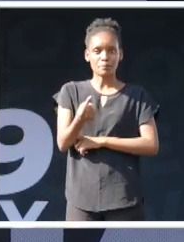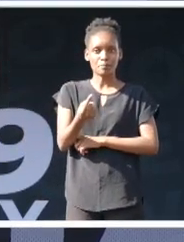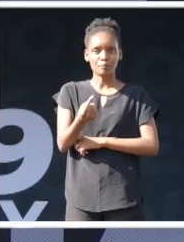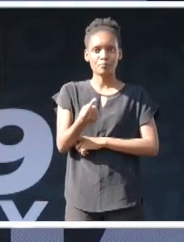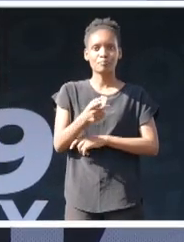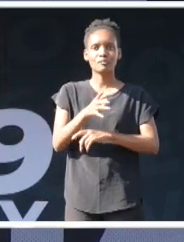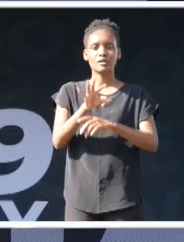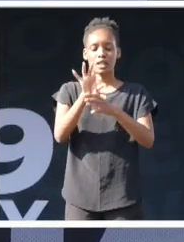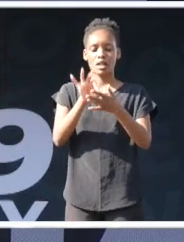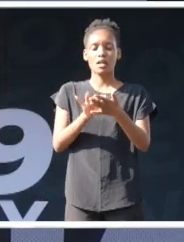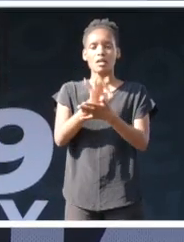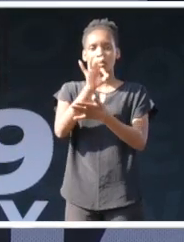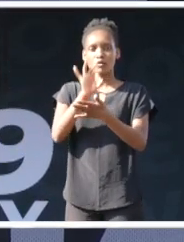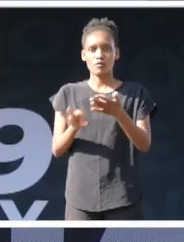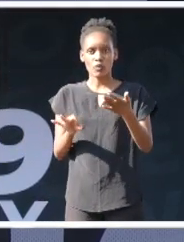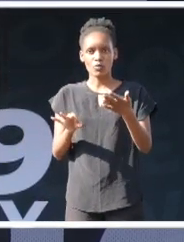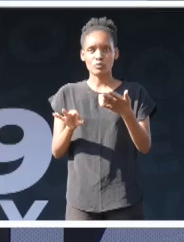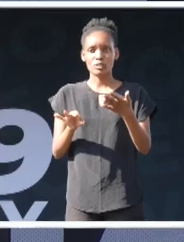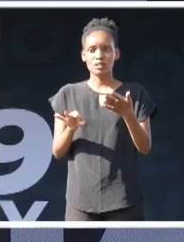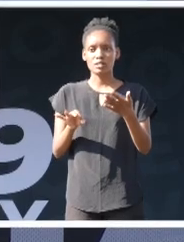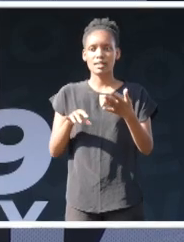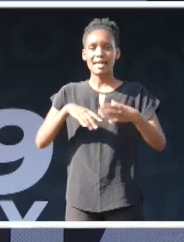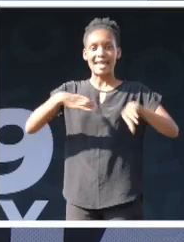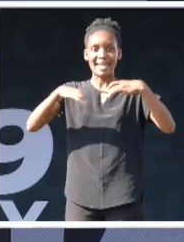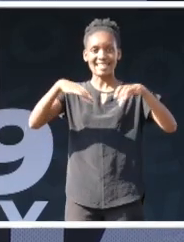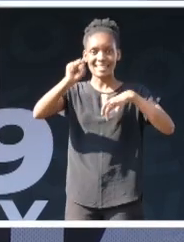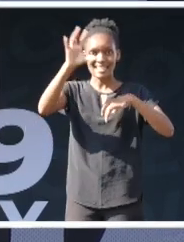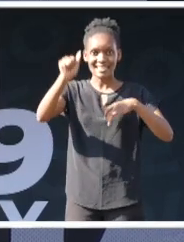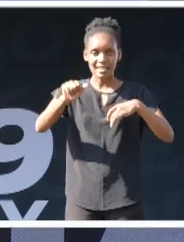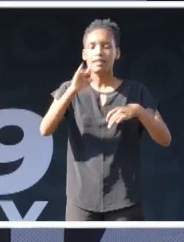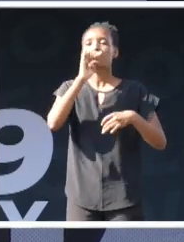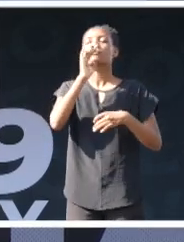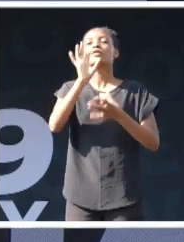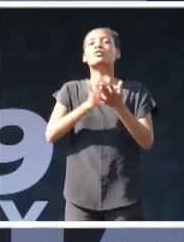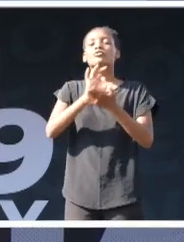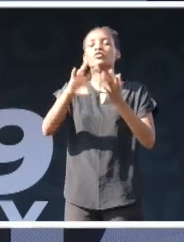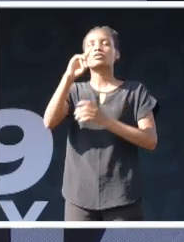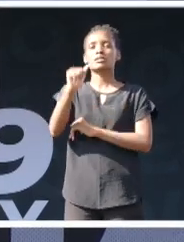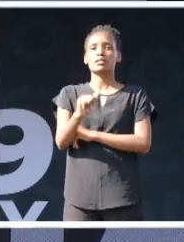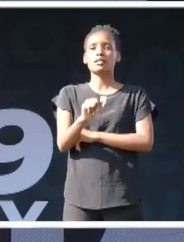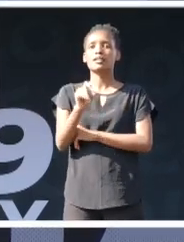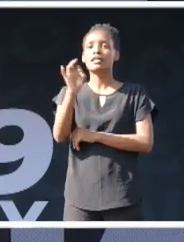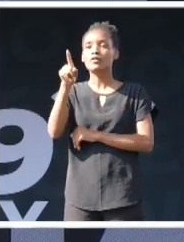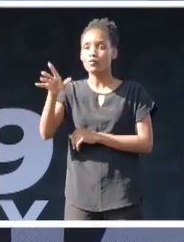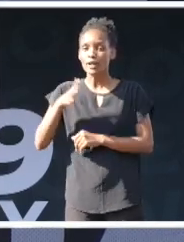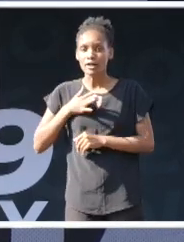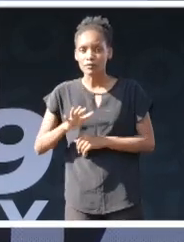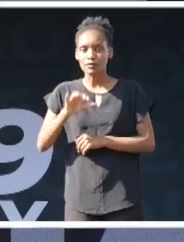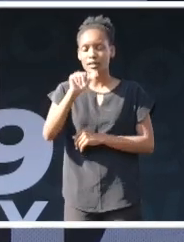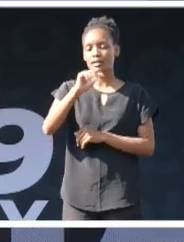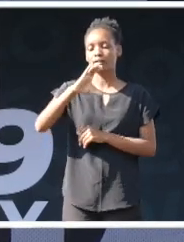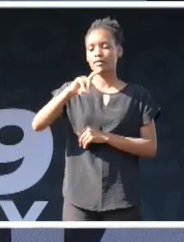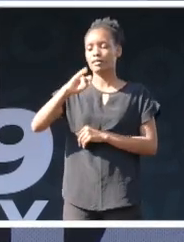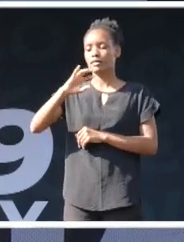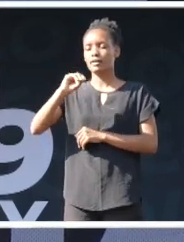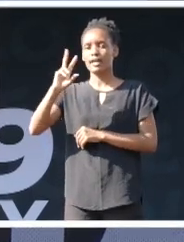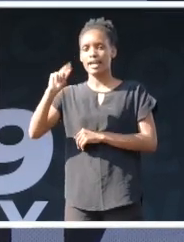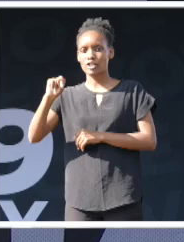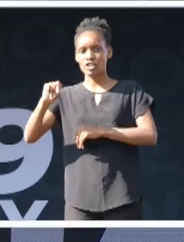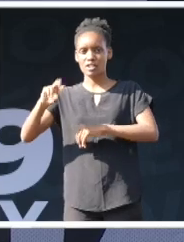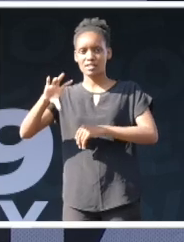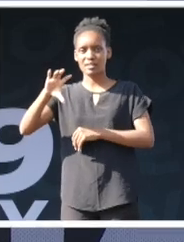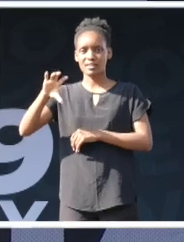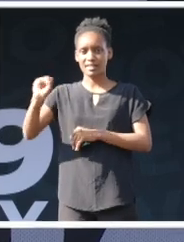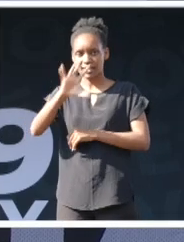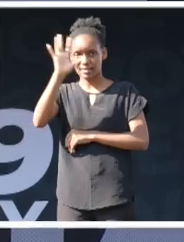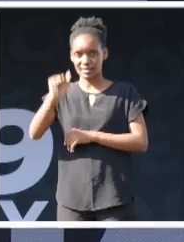election is a vote for the DA. Anyone who thinks of voting for Action SA, just know that you are trying